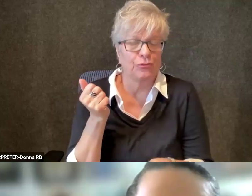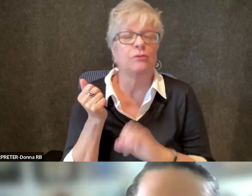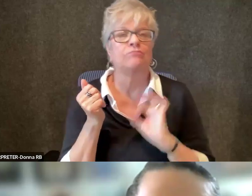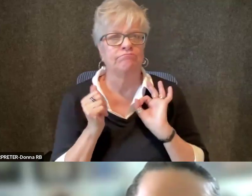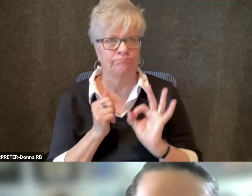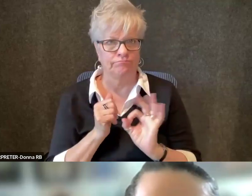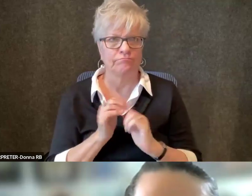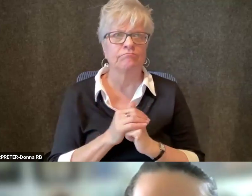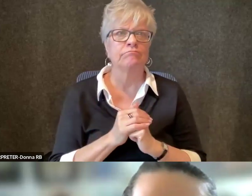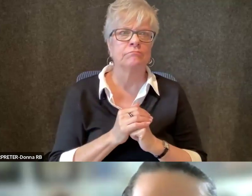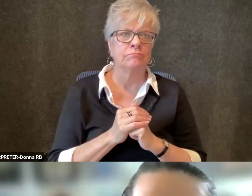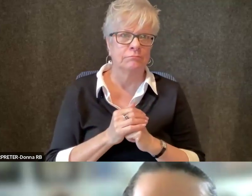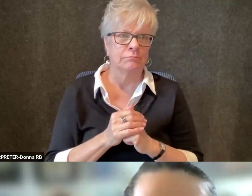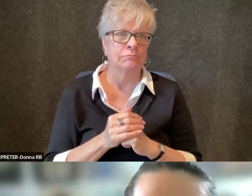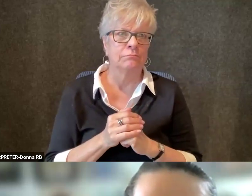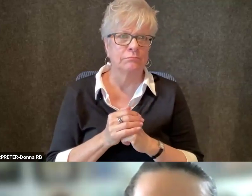was, a